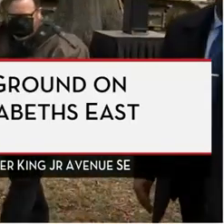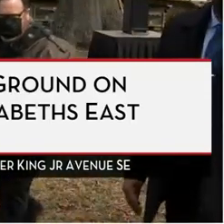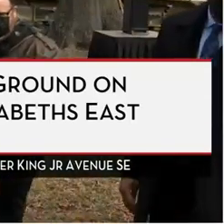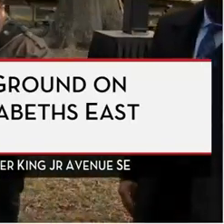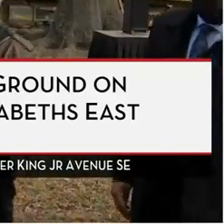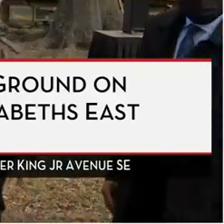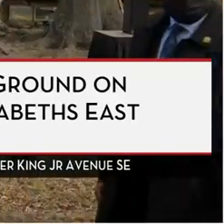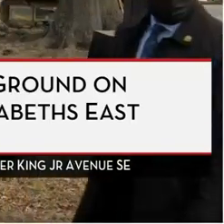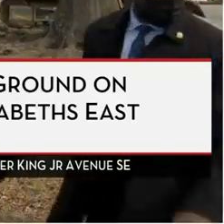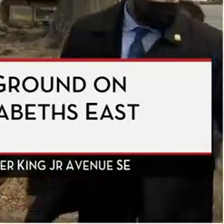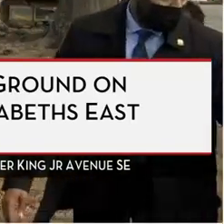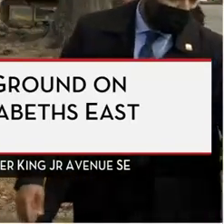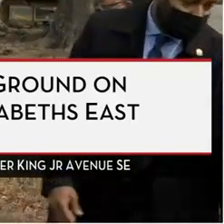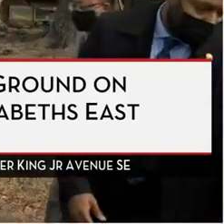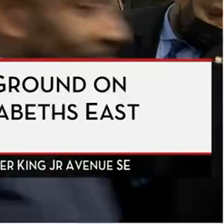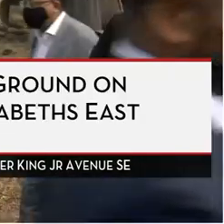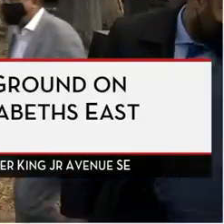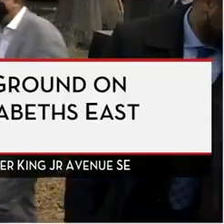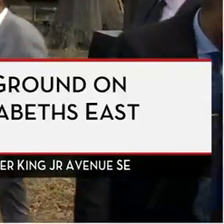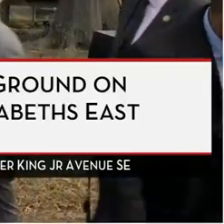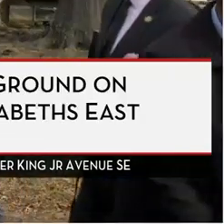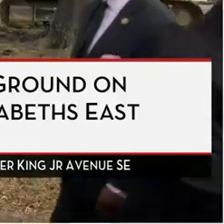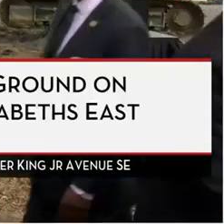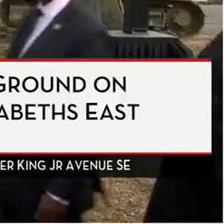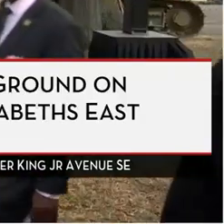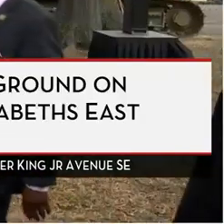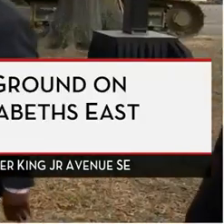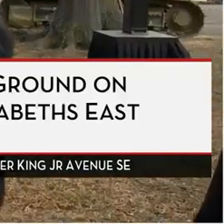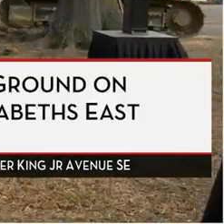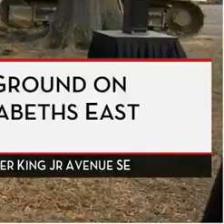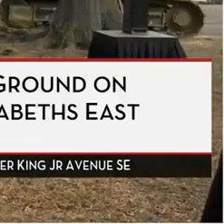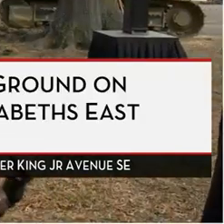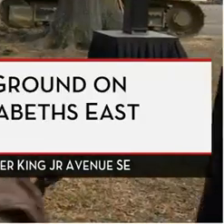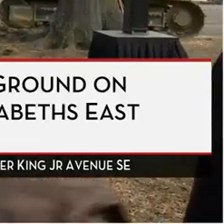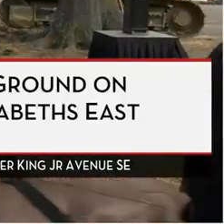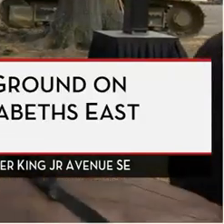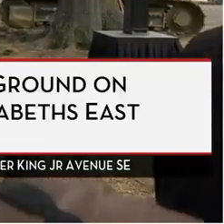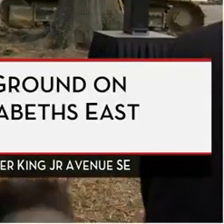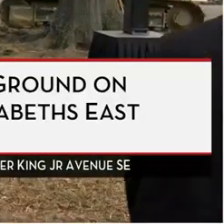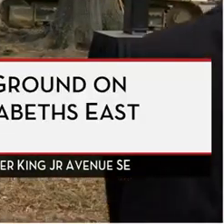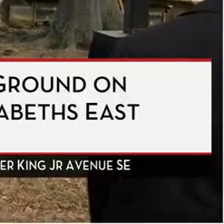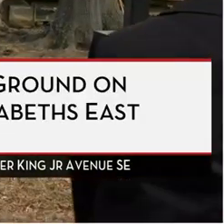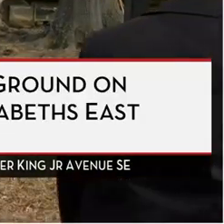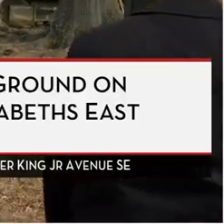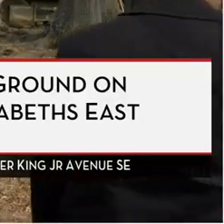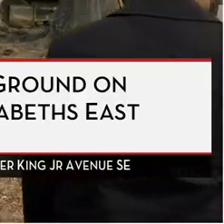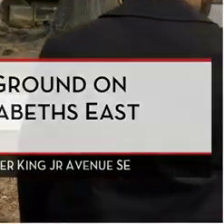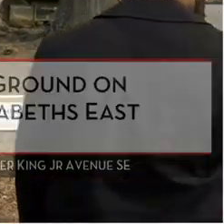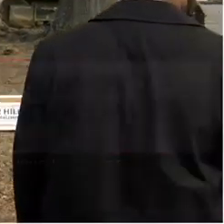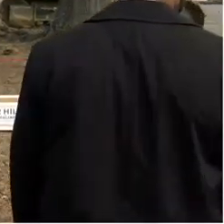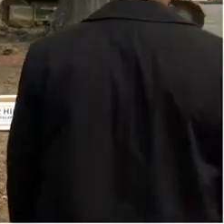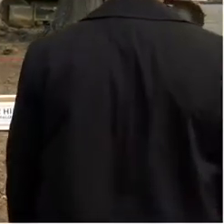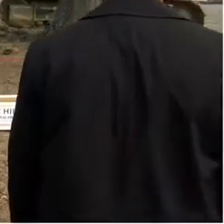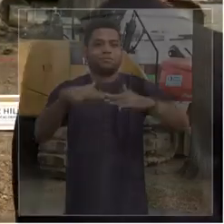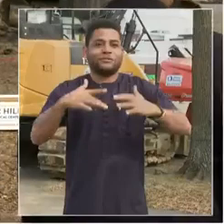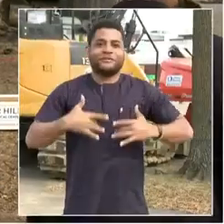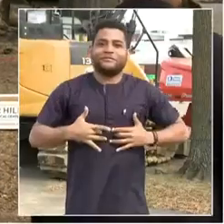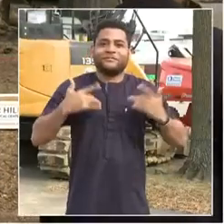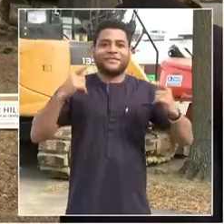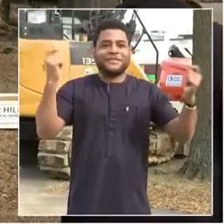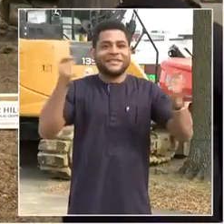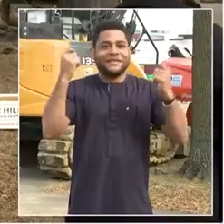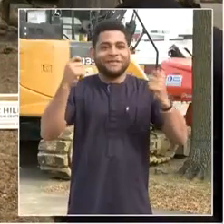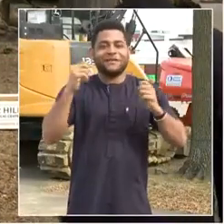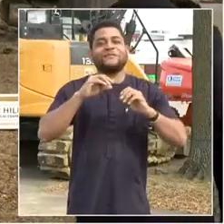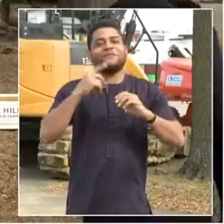Director of the St. Elizabeth East Redevelopment. Today, we are thrilled to celebrate the groundbreaking of what will soon